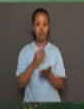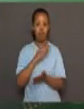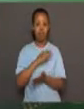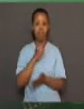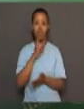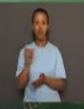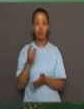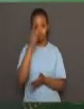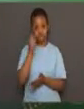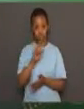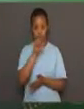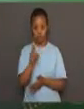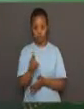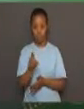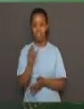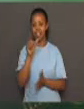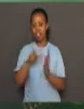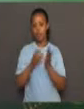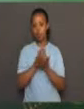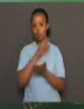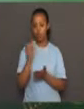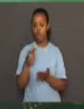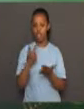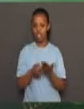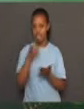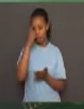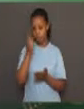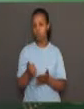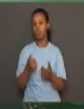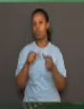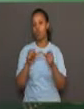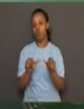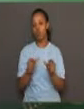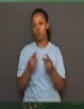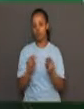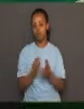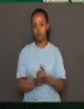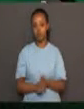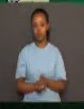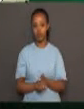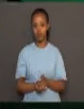are? Take a few minutes to try to recall those features.